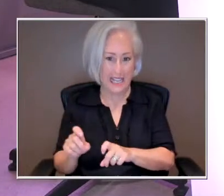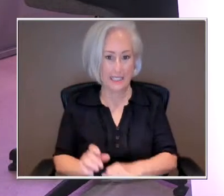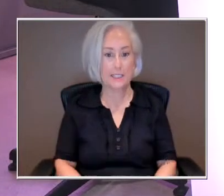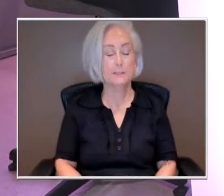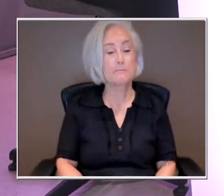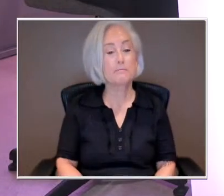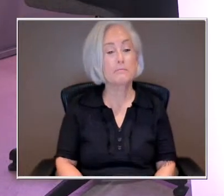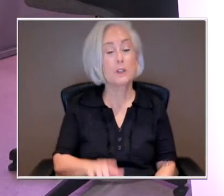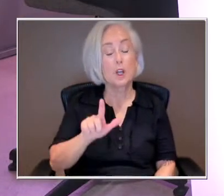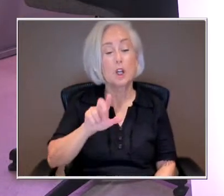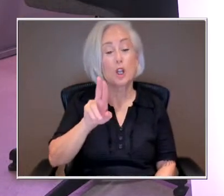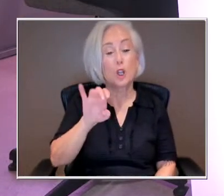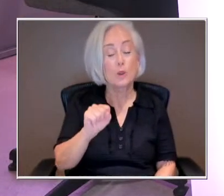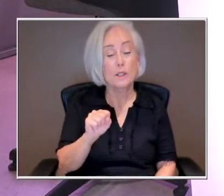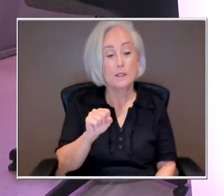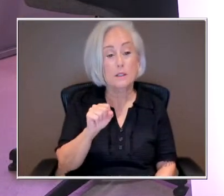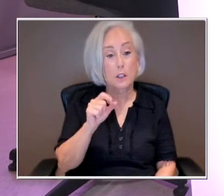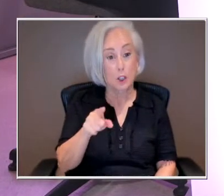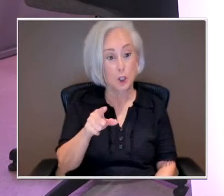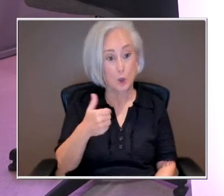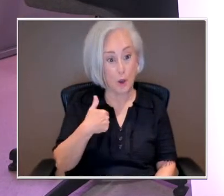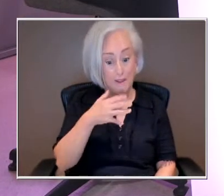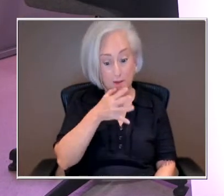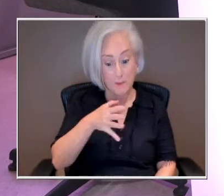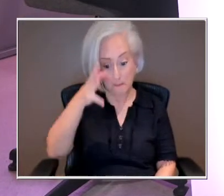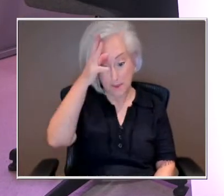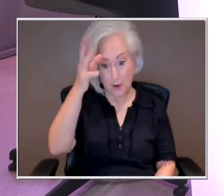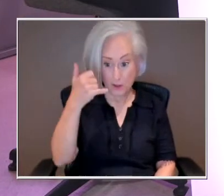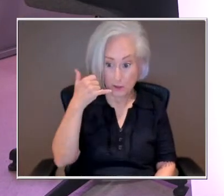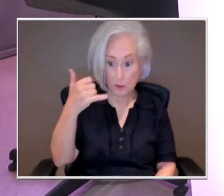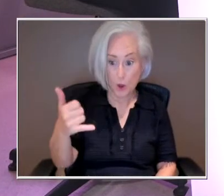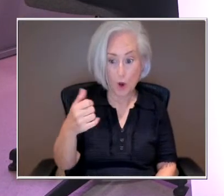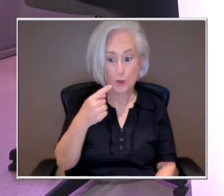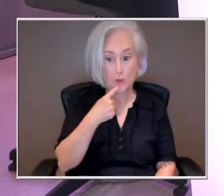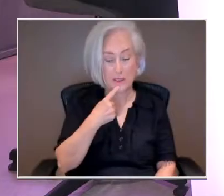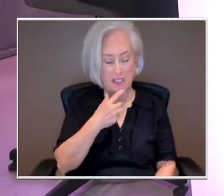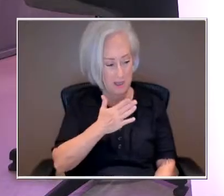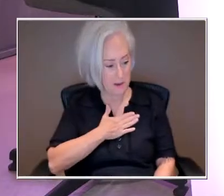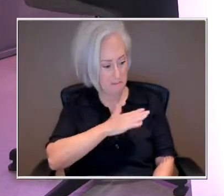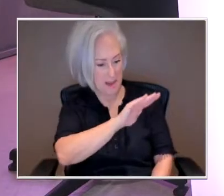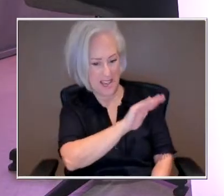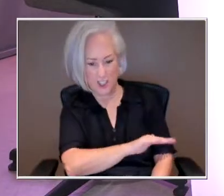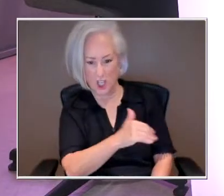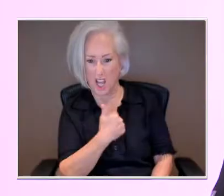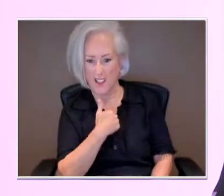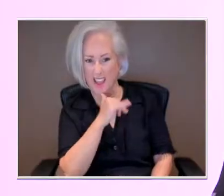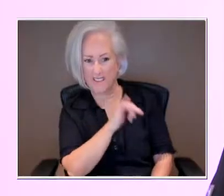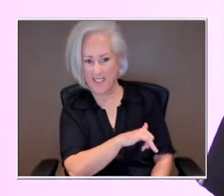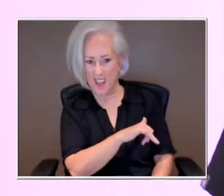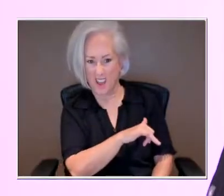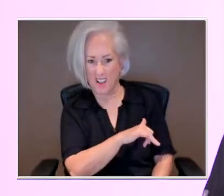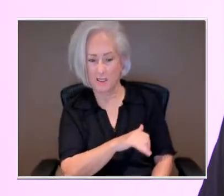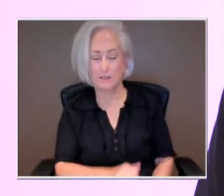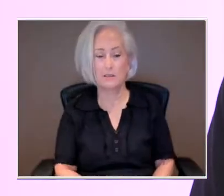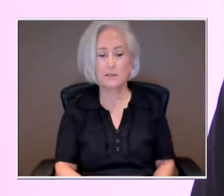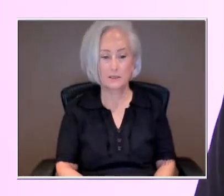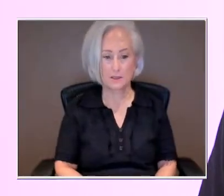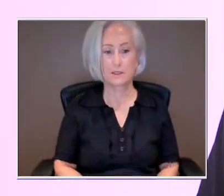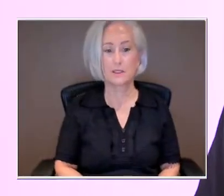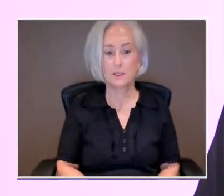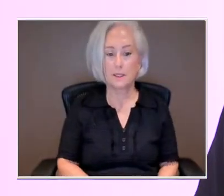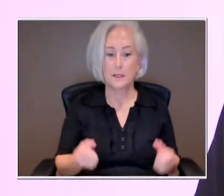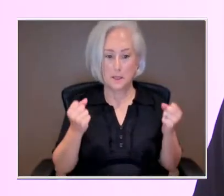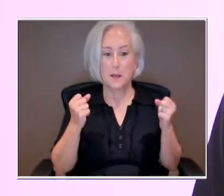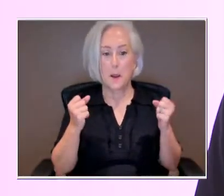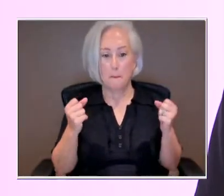have parents calling you that say this is happening with their children? And what's that conversation A lot like? of daughters of